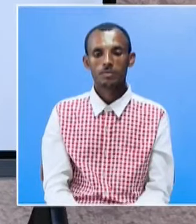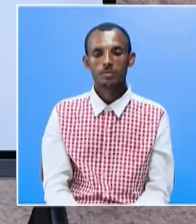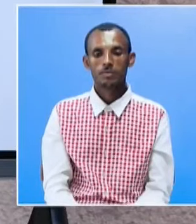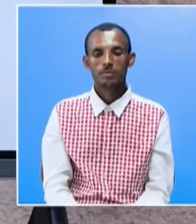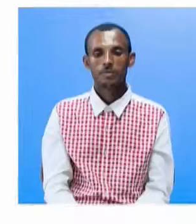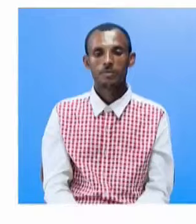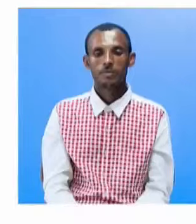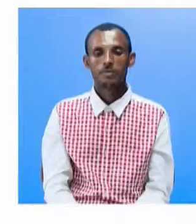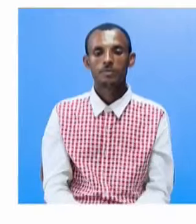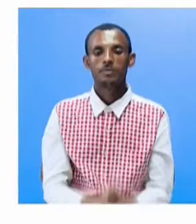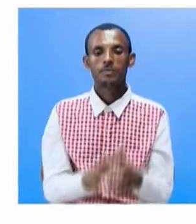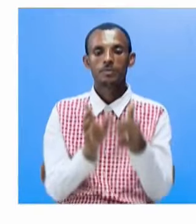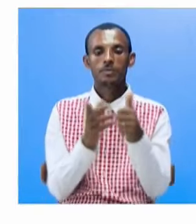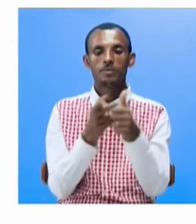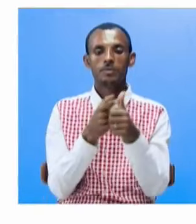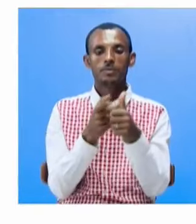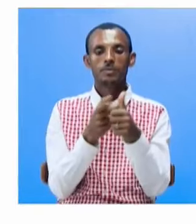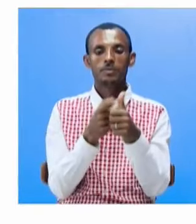One.